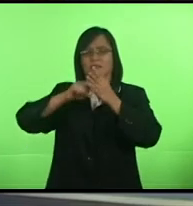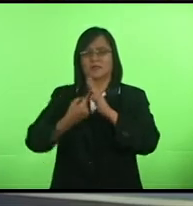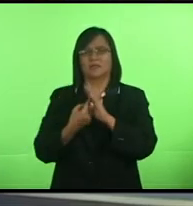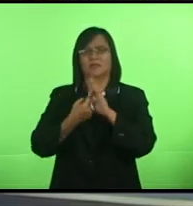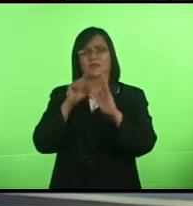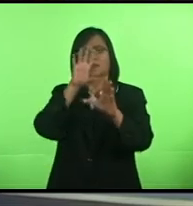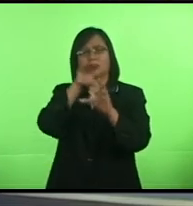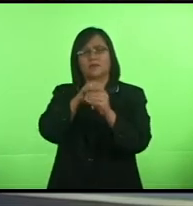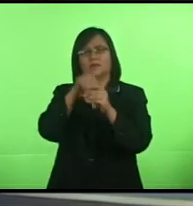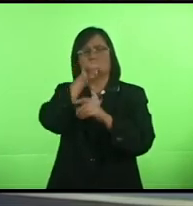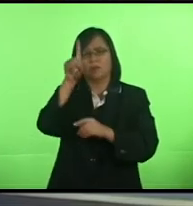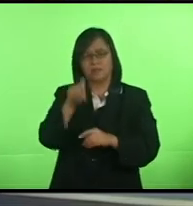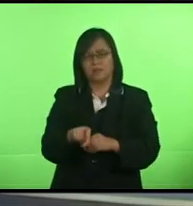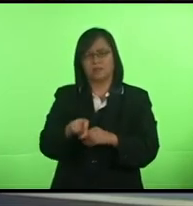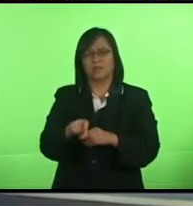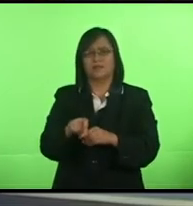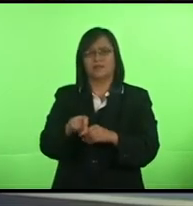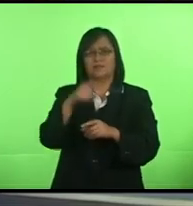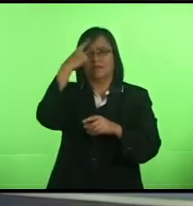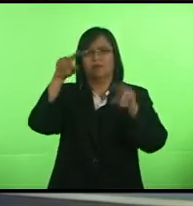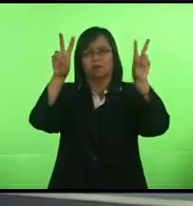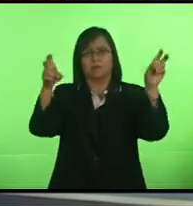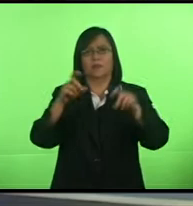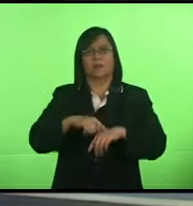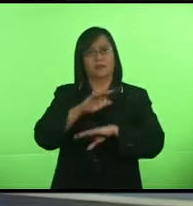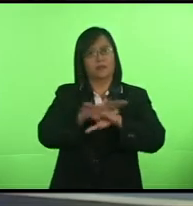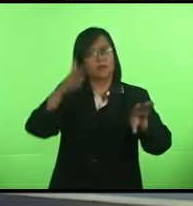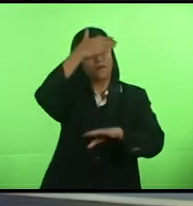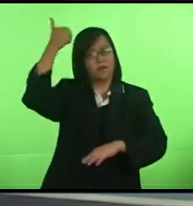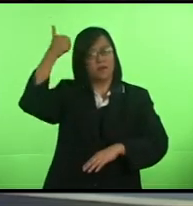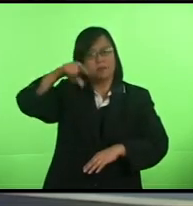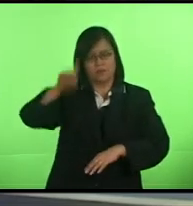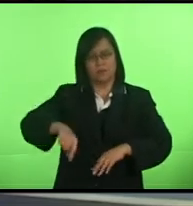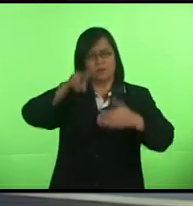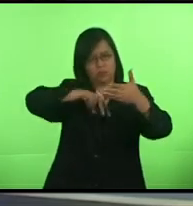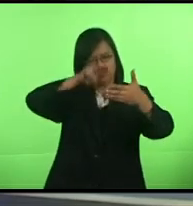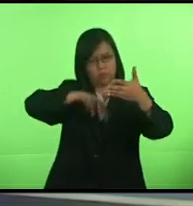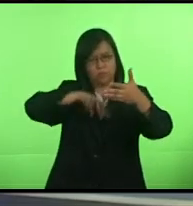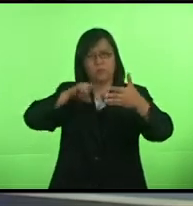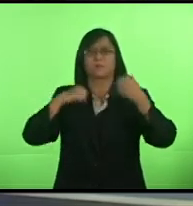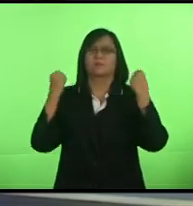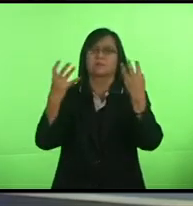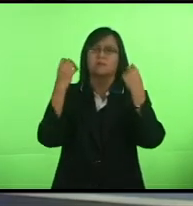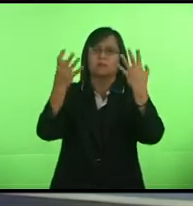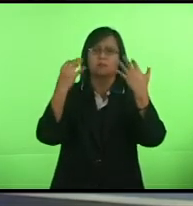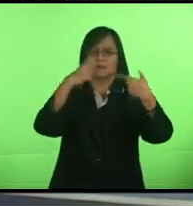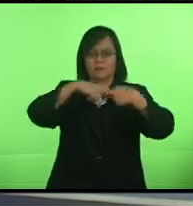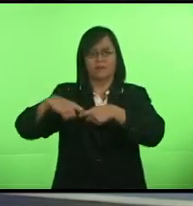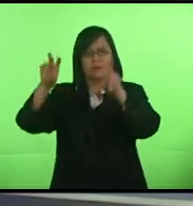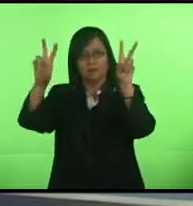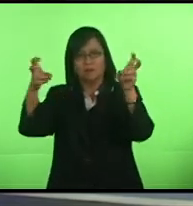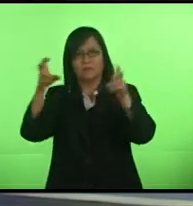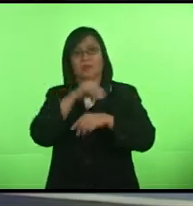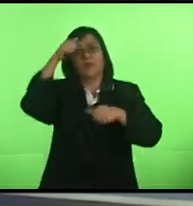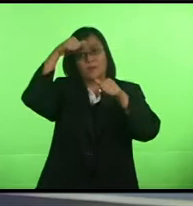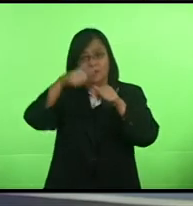Don't forget to read extensively around the topic. Remember to write your topic as a thesis statement,